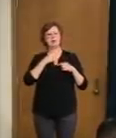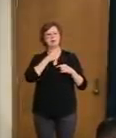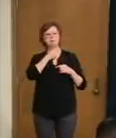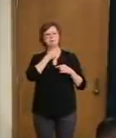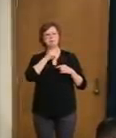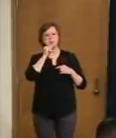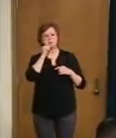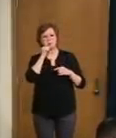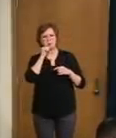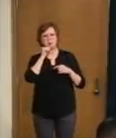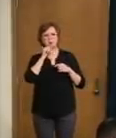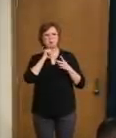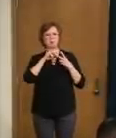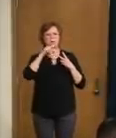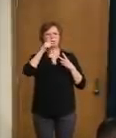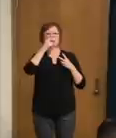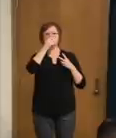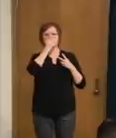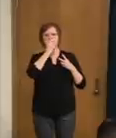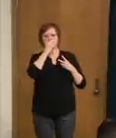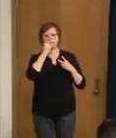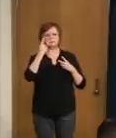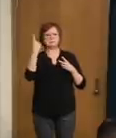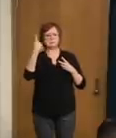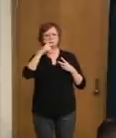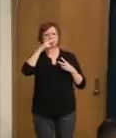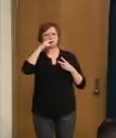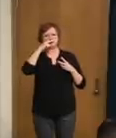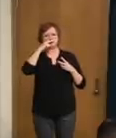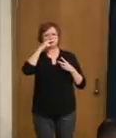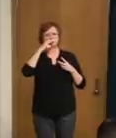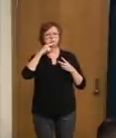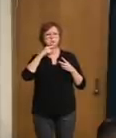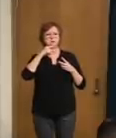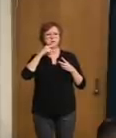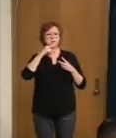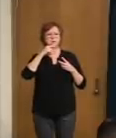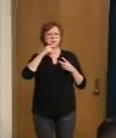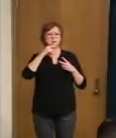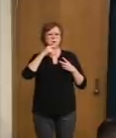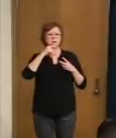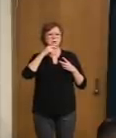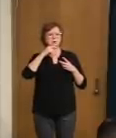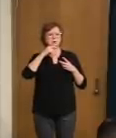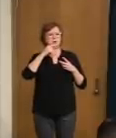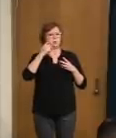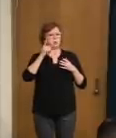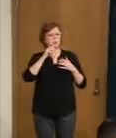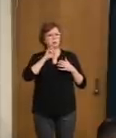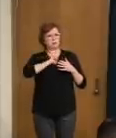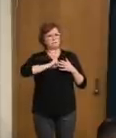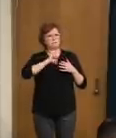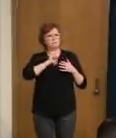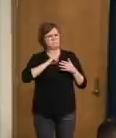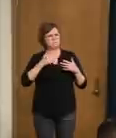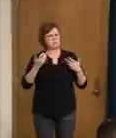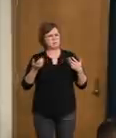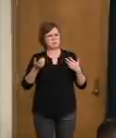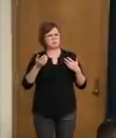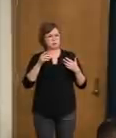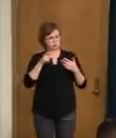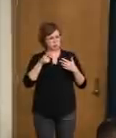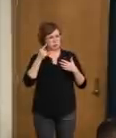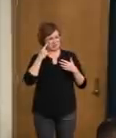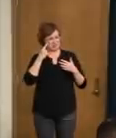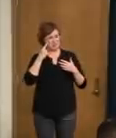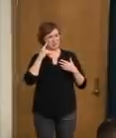rate of asymptomatic transmission in the province, as far as you know? Could you provide us some more detail on that? Yeah, so this is